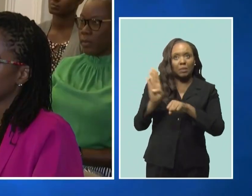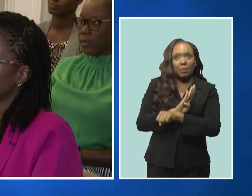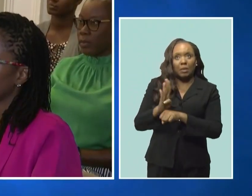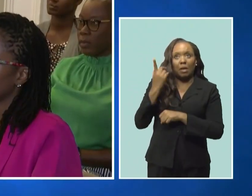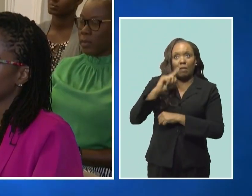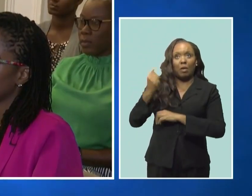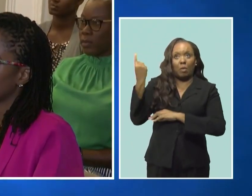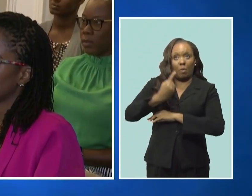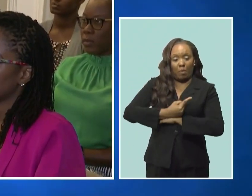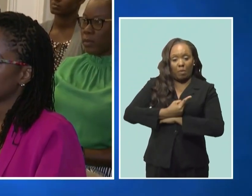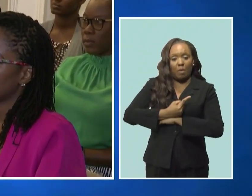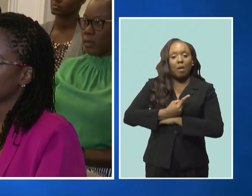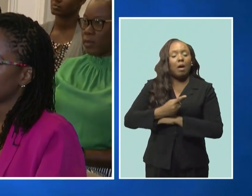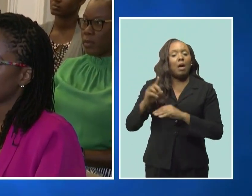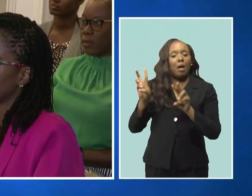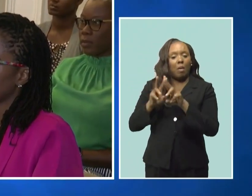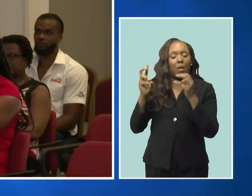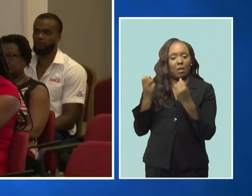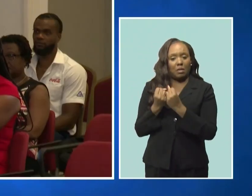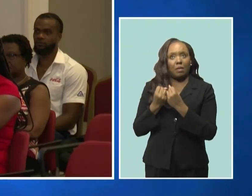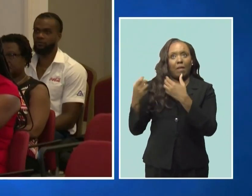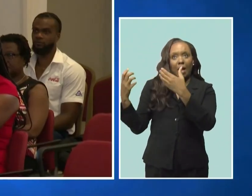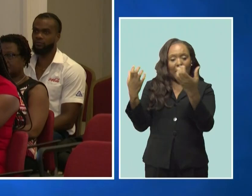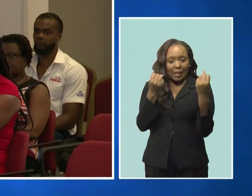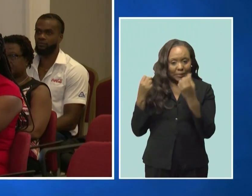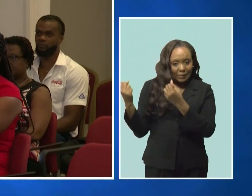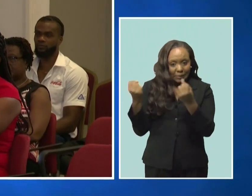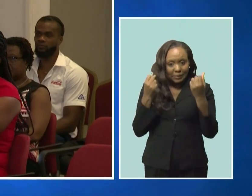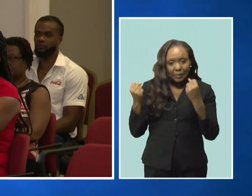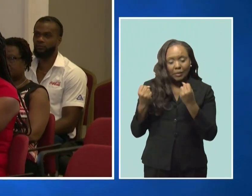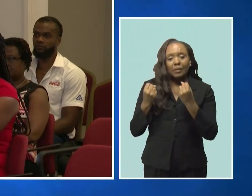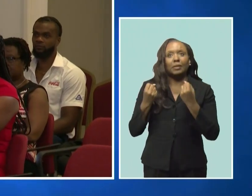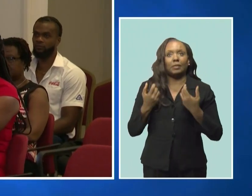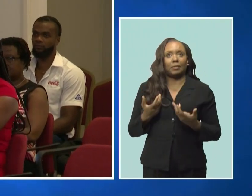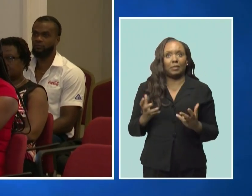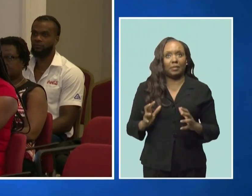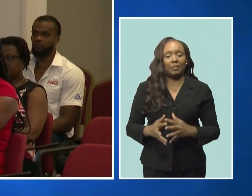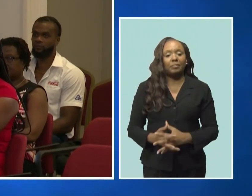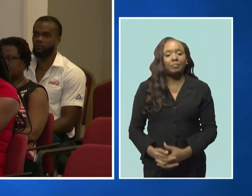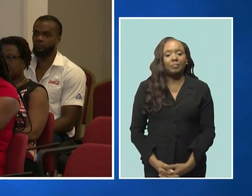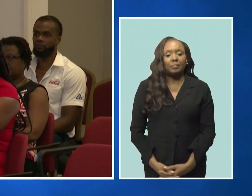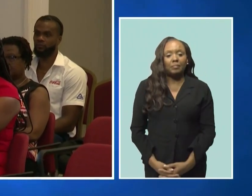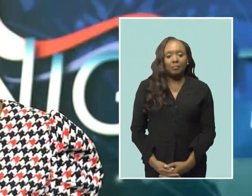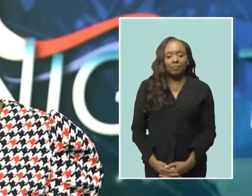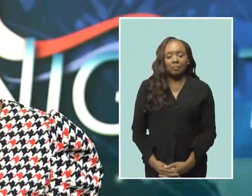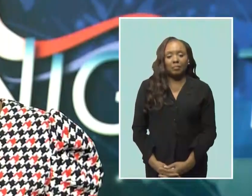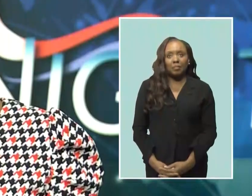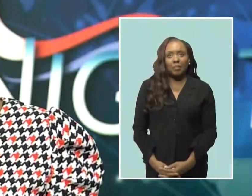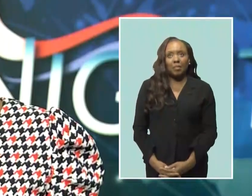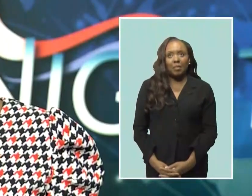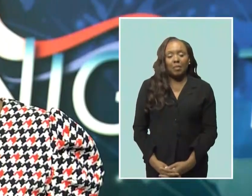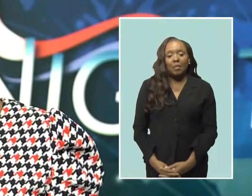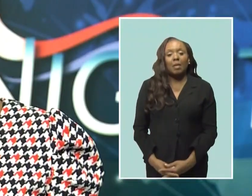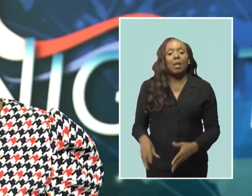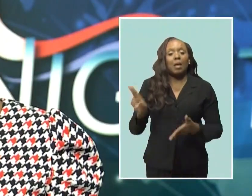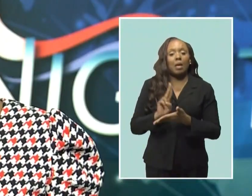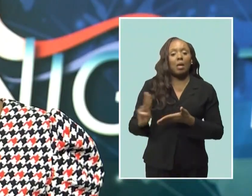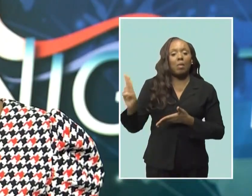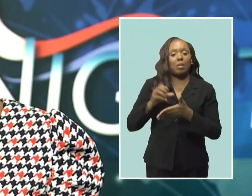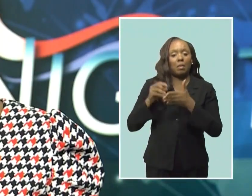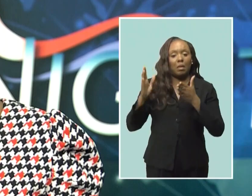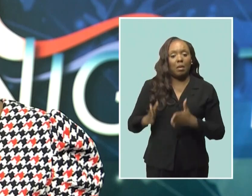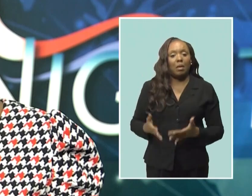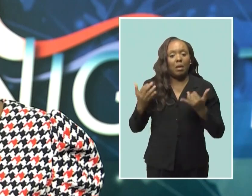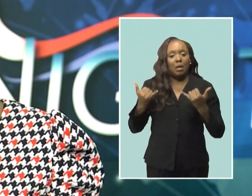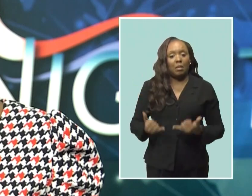the one-day hands-on exercise in sign language. Trevor Thorpe, CBC News. A UWI student is now